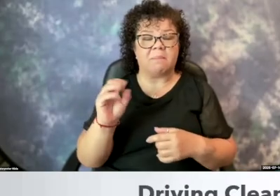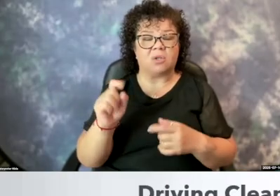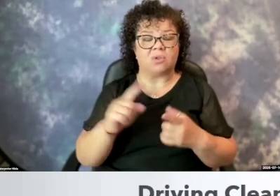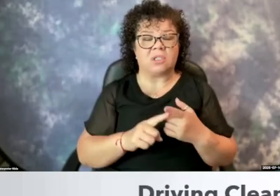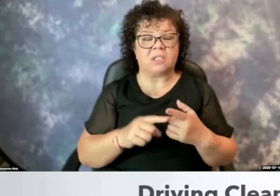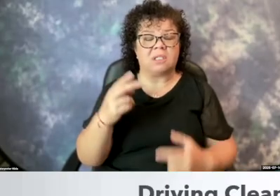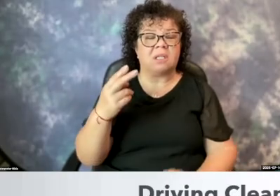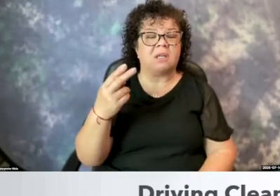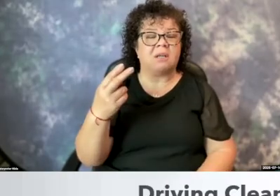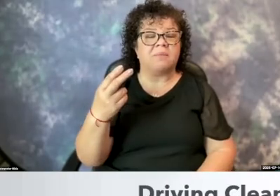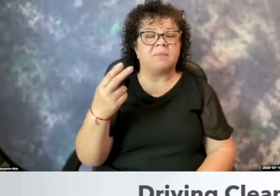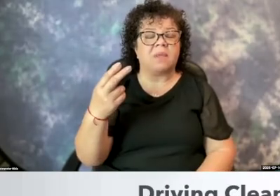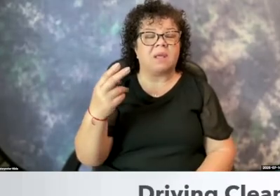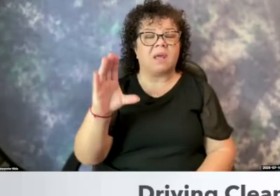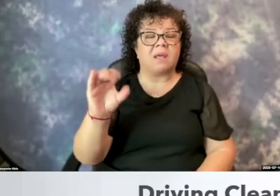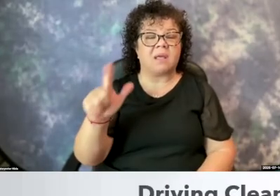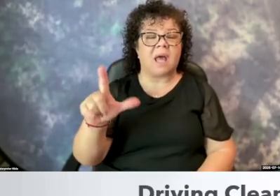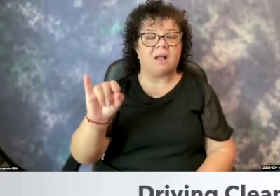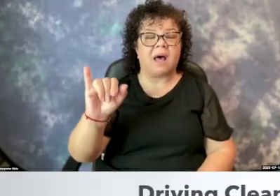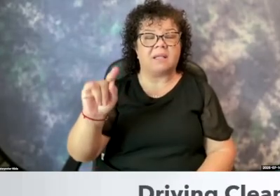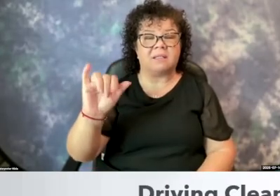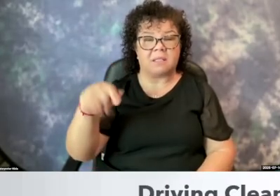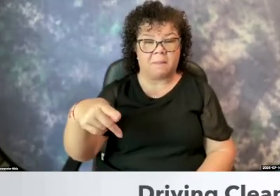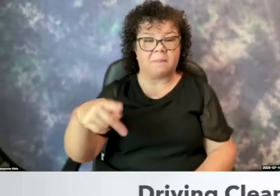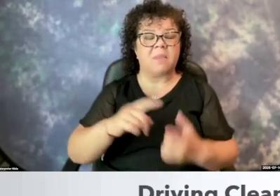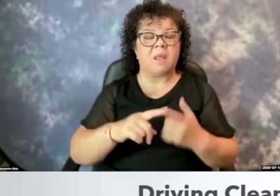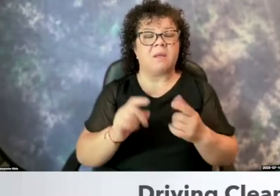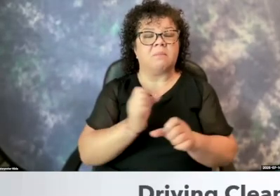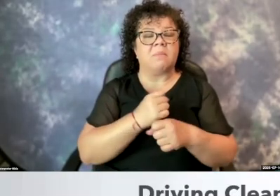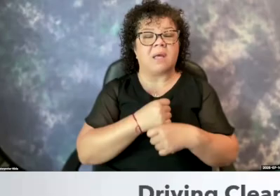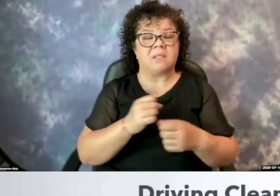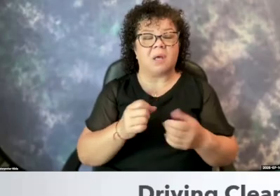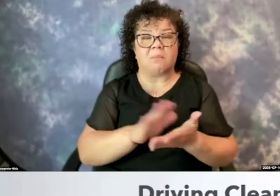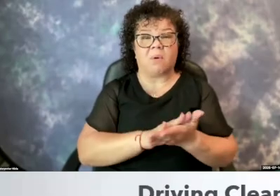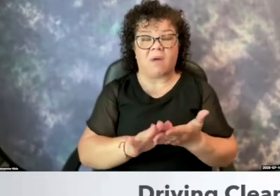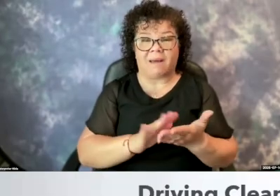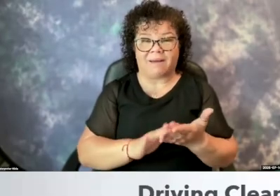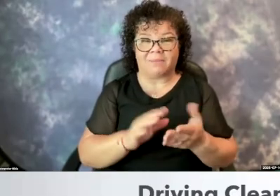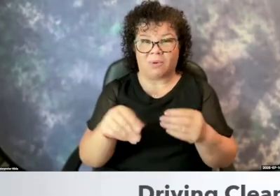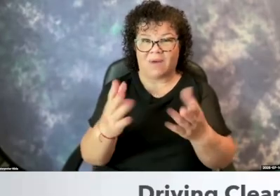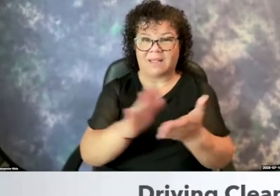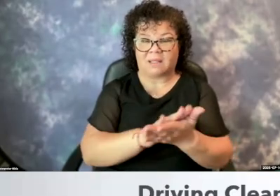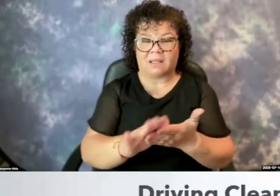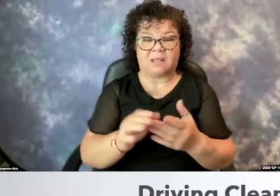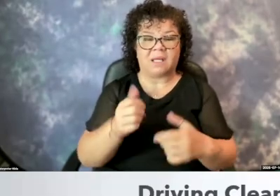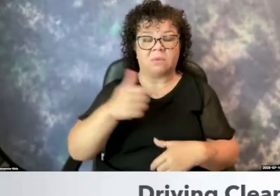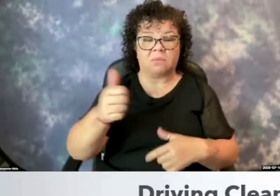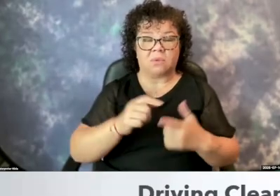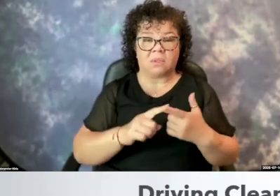California Integrated Travel Project, helps support the implementation of contactless payment systems to make riding transit